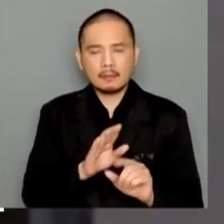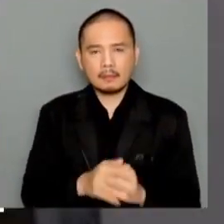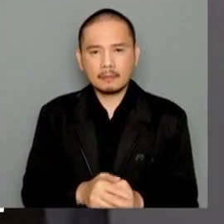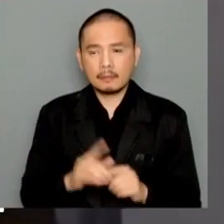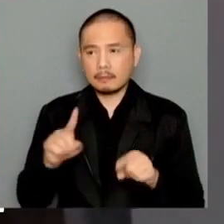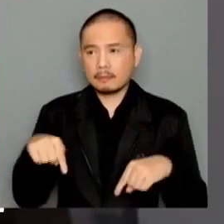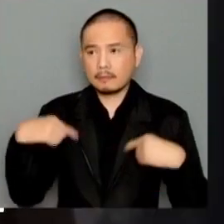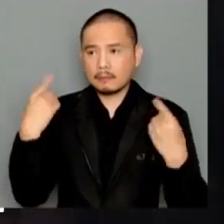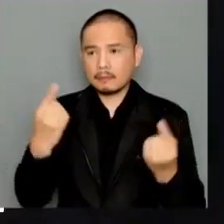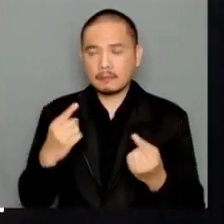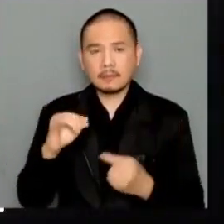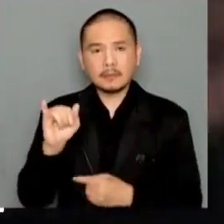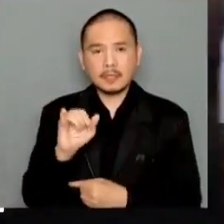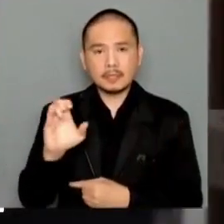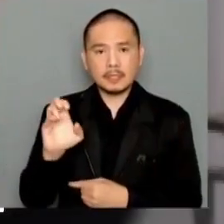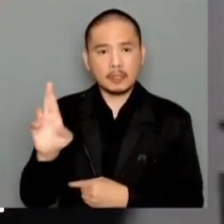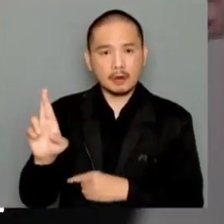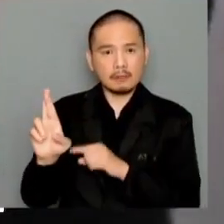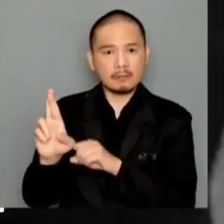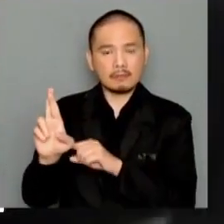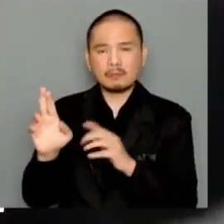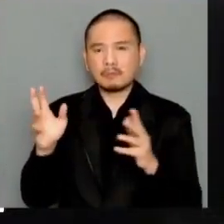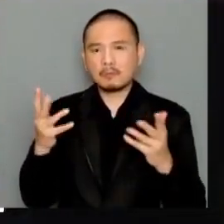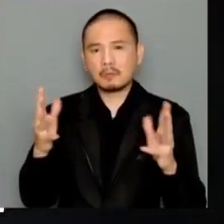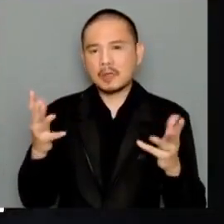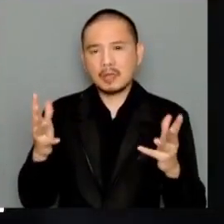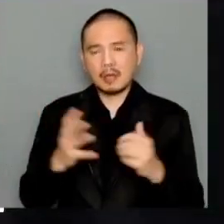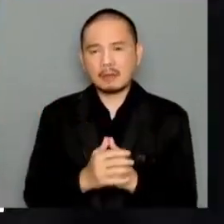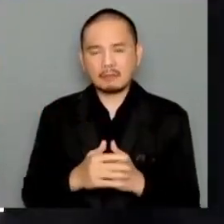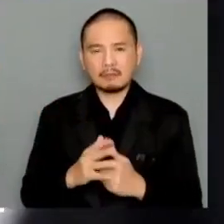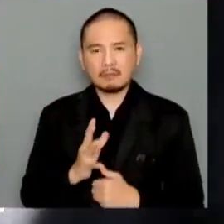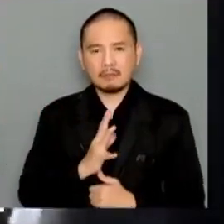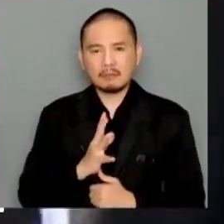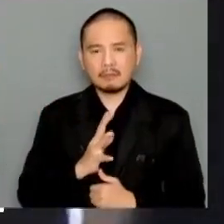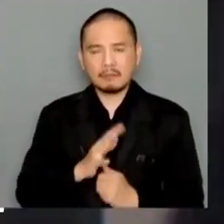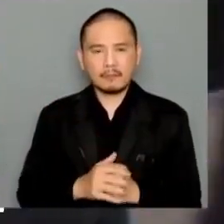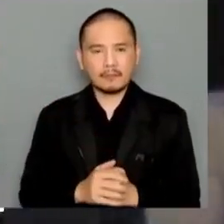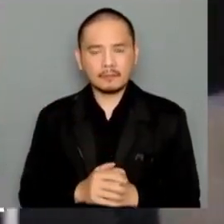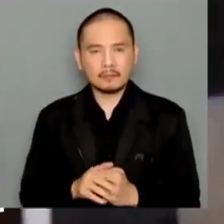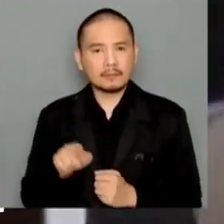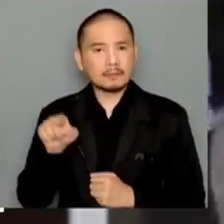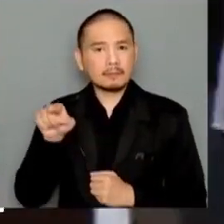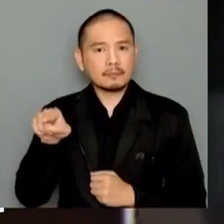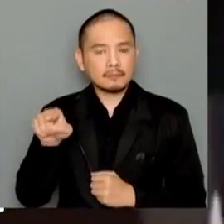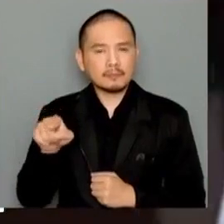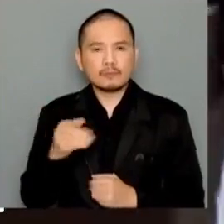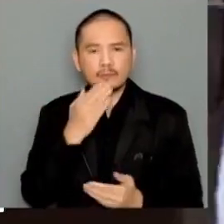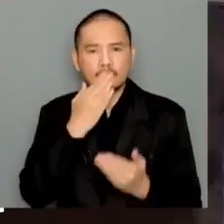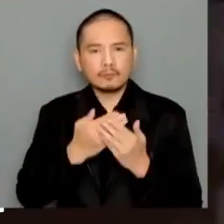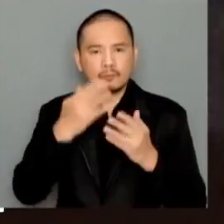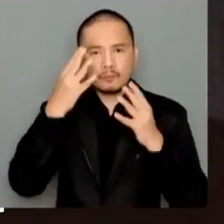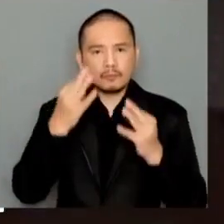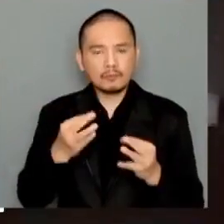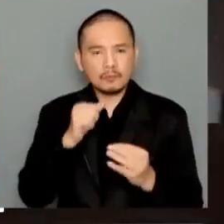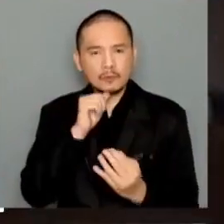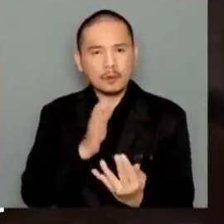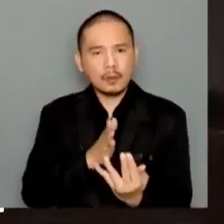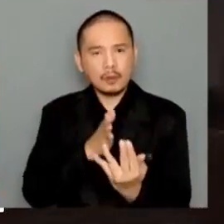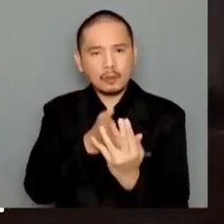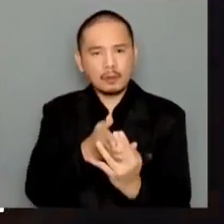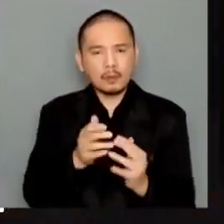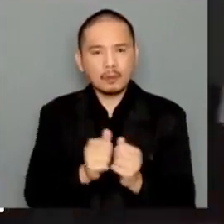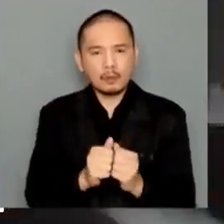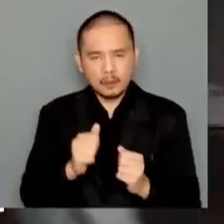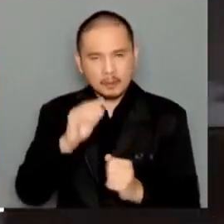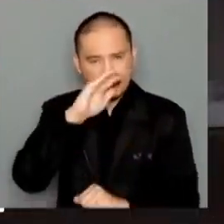neither. The president also said that Remulla has taken the proper position in deciding not to intervene in his son's case and that the